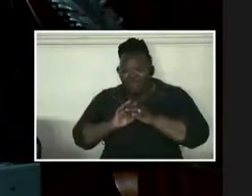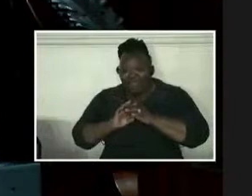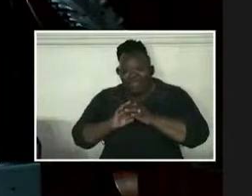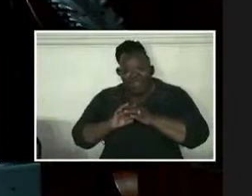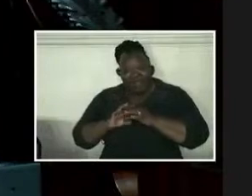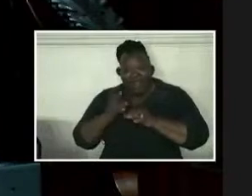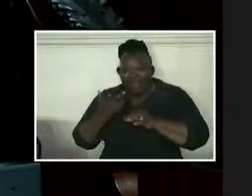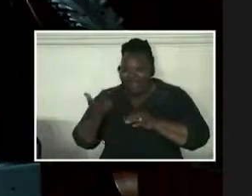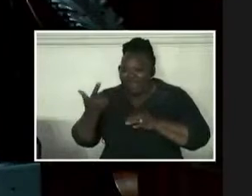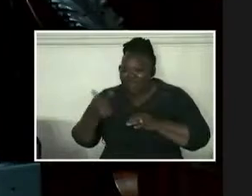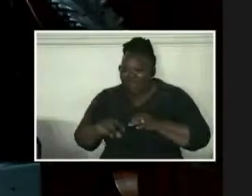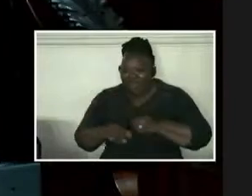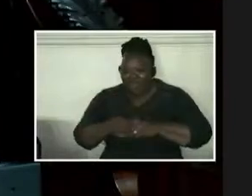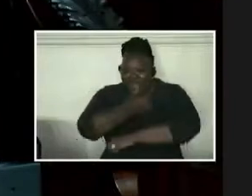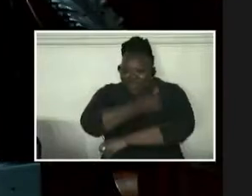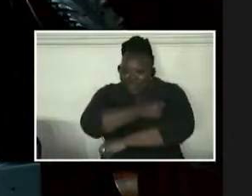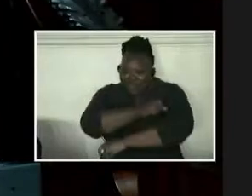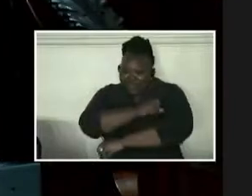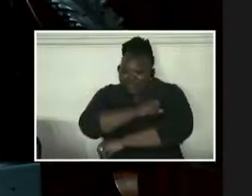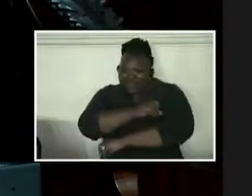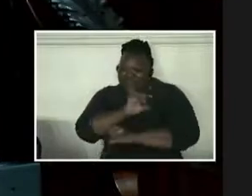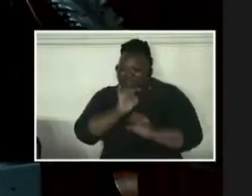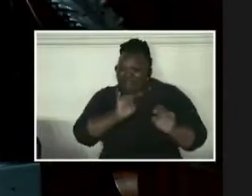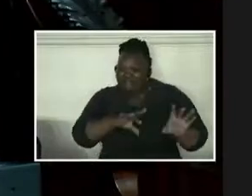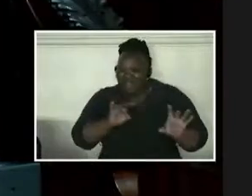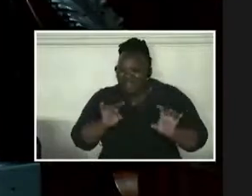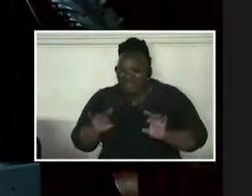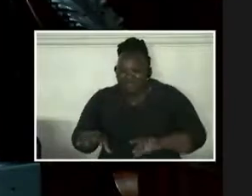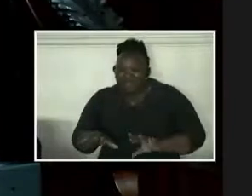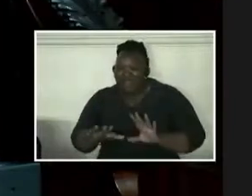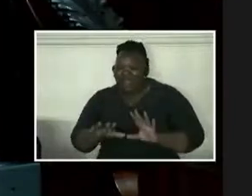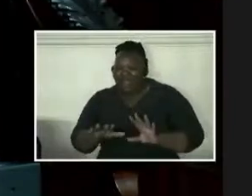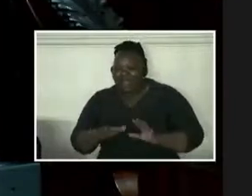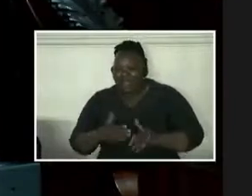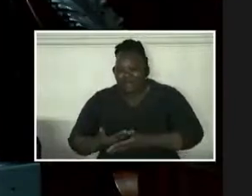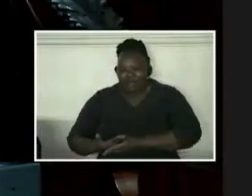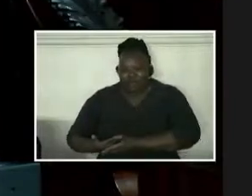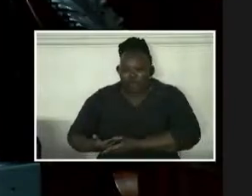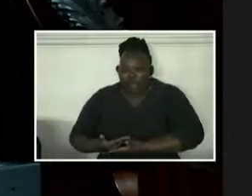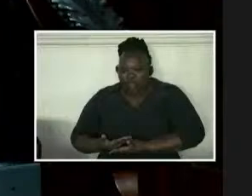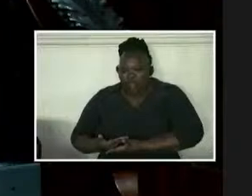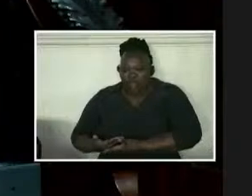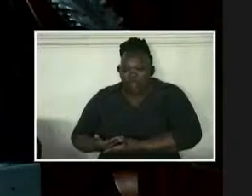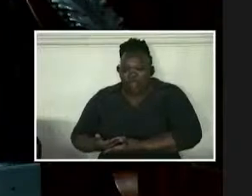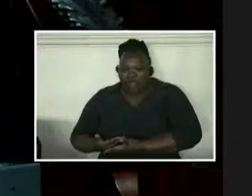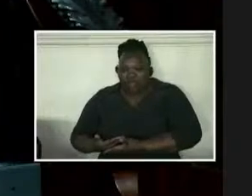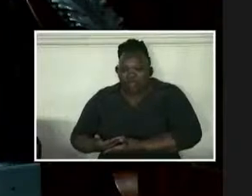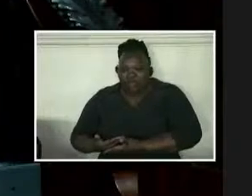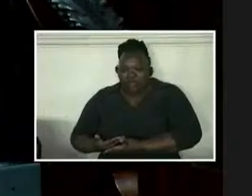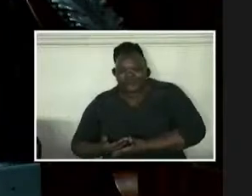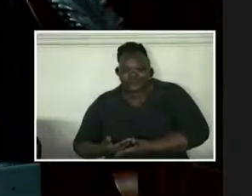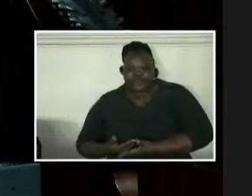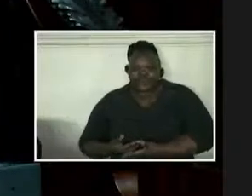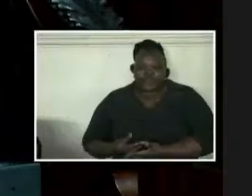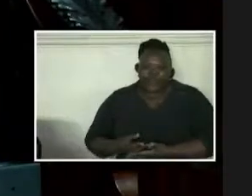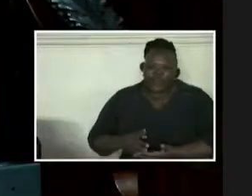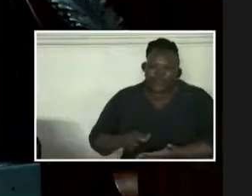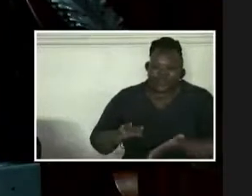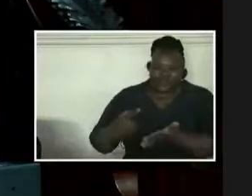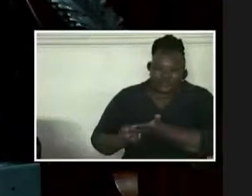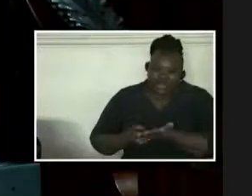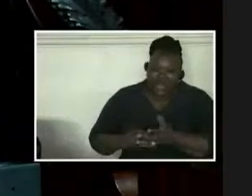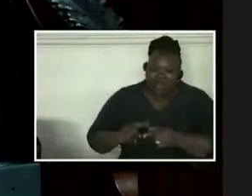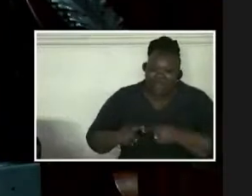to our facilities on time therefore would affect our ingram our tenant strategy in this regard entails promoting dialogue about